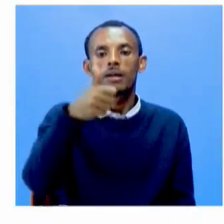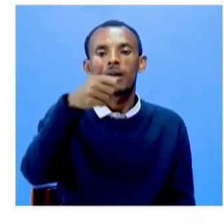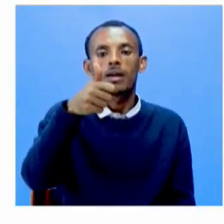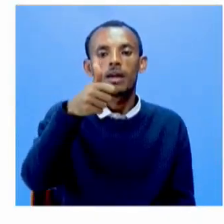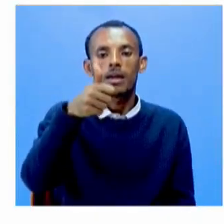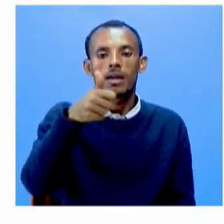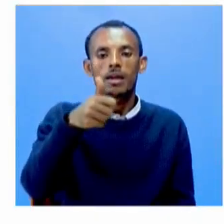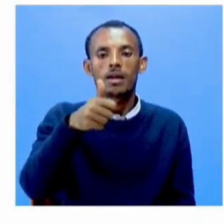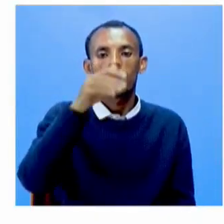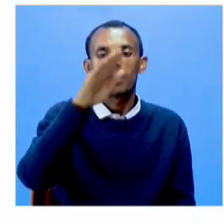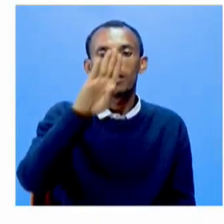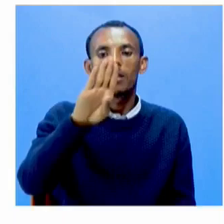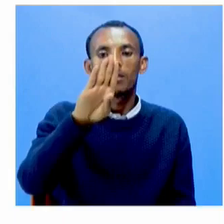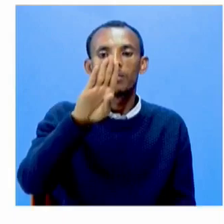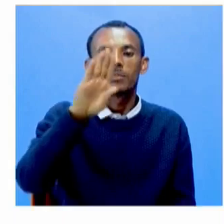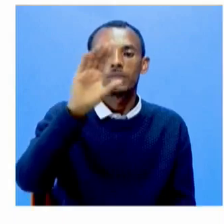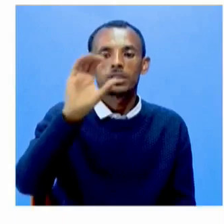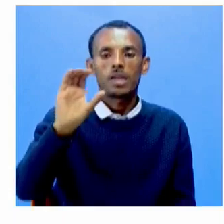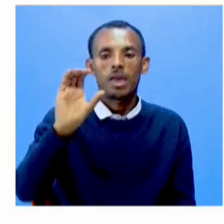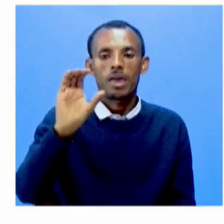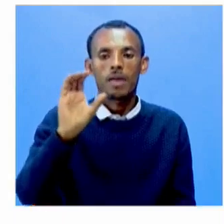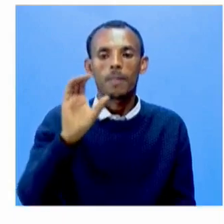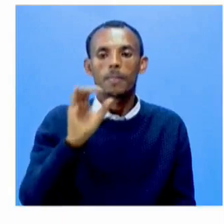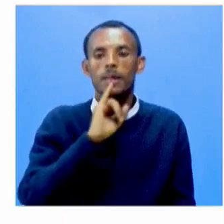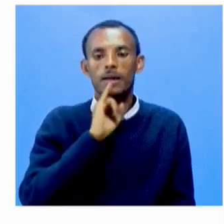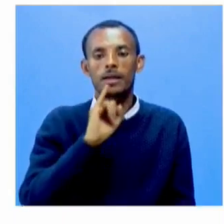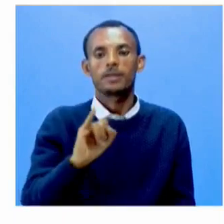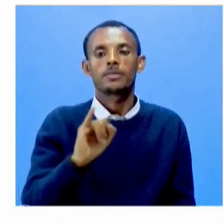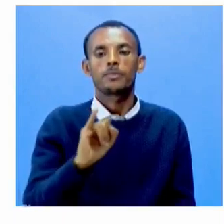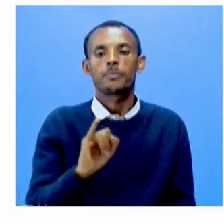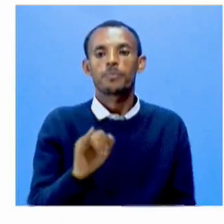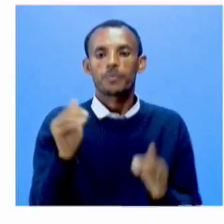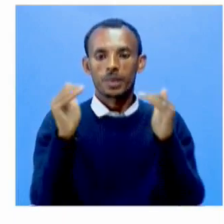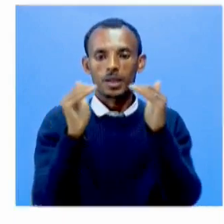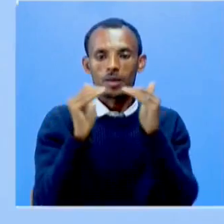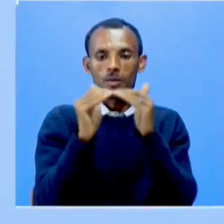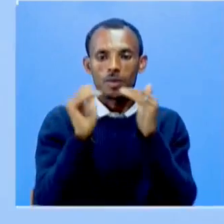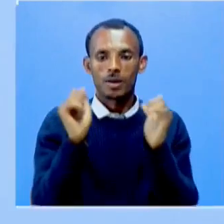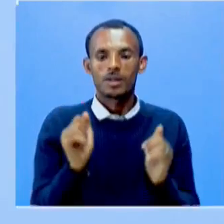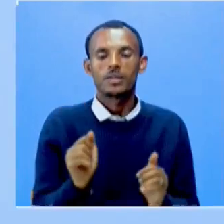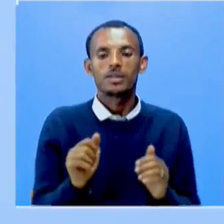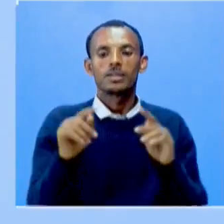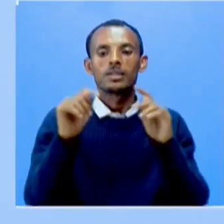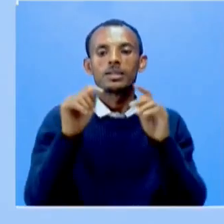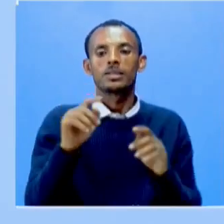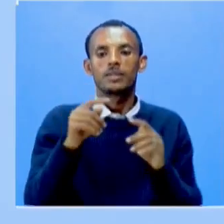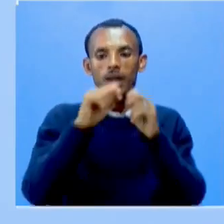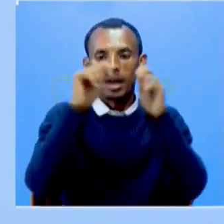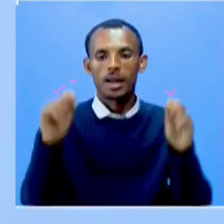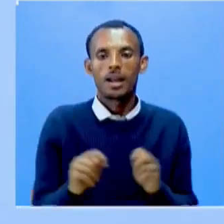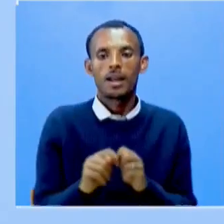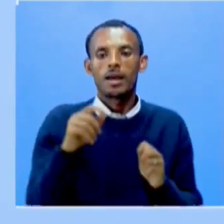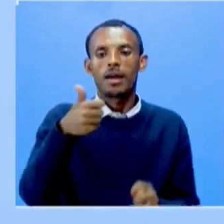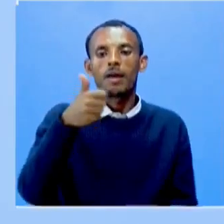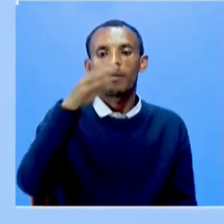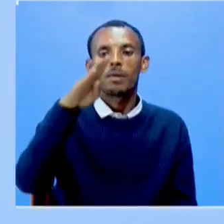A, B, C is congruent to triangle ABC. Look, this